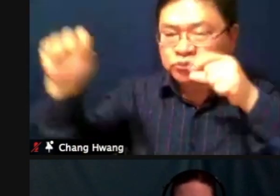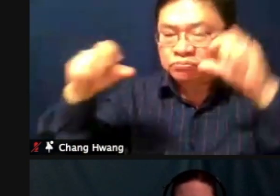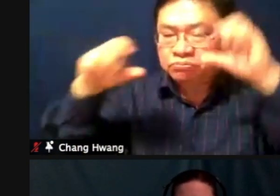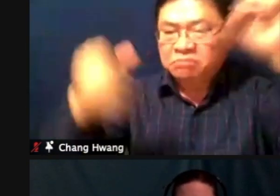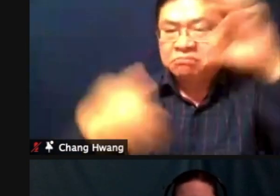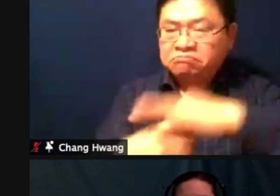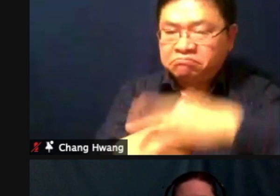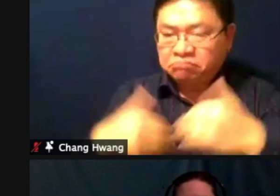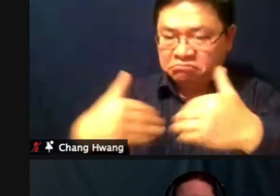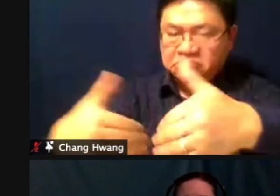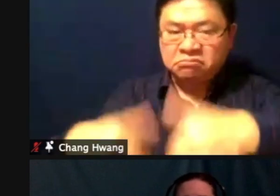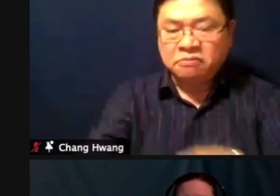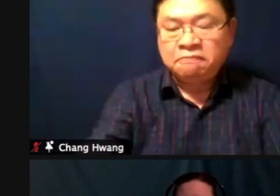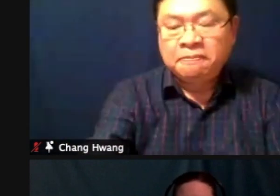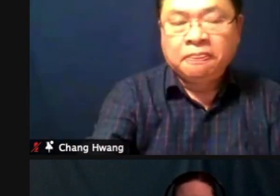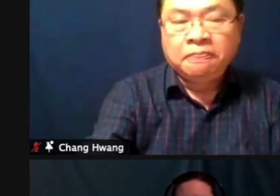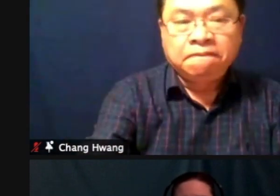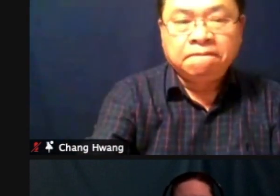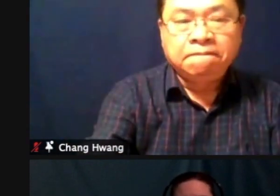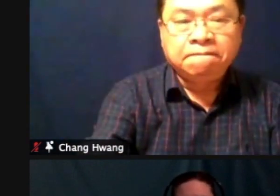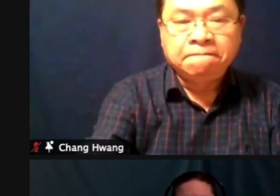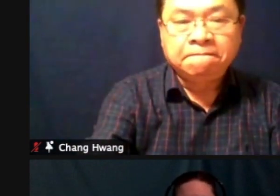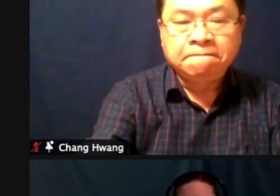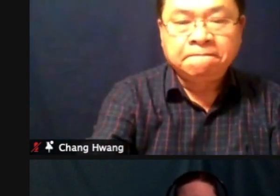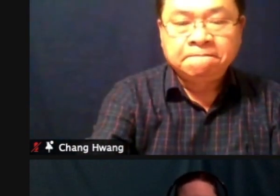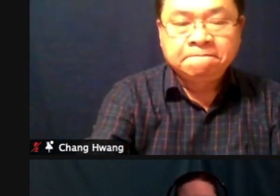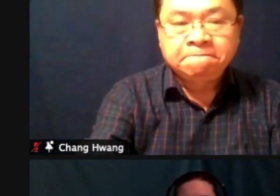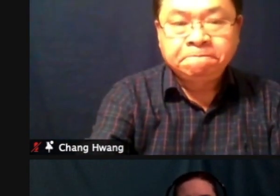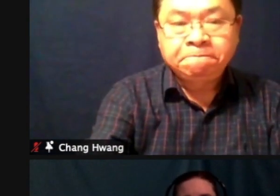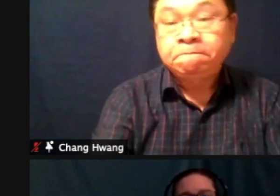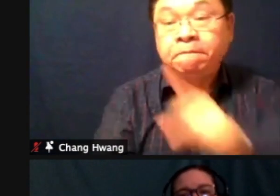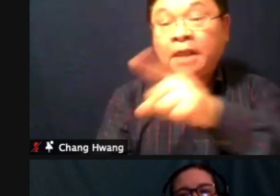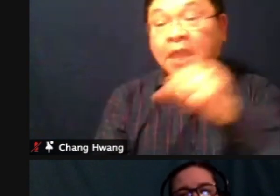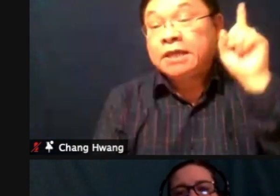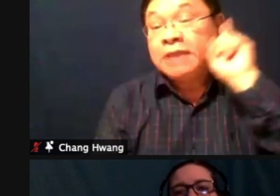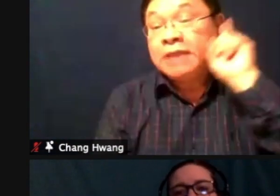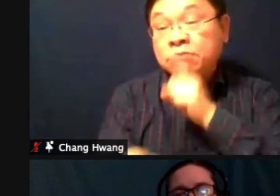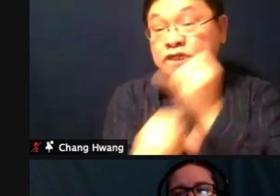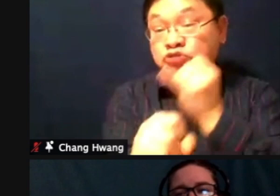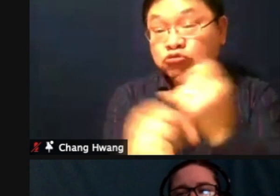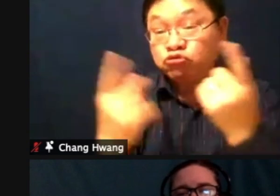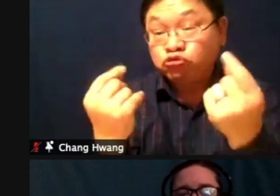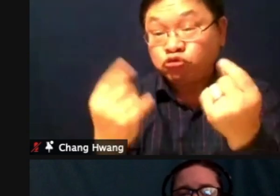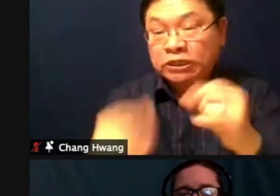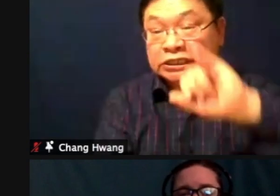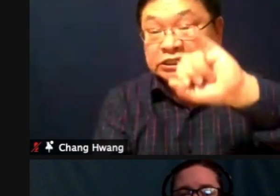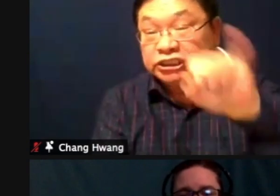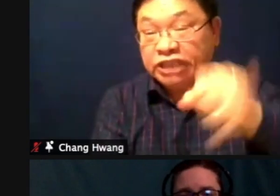And the US primarily focused in South Korea and provided a means